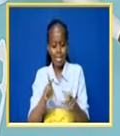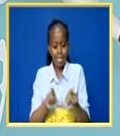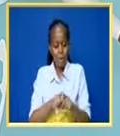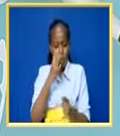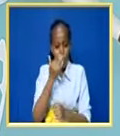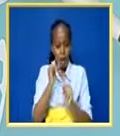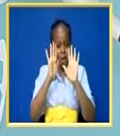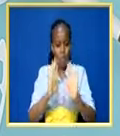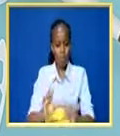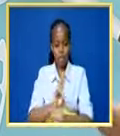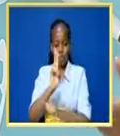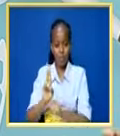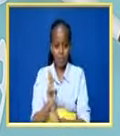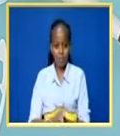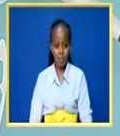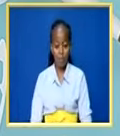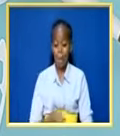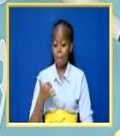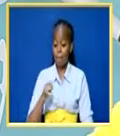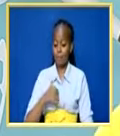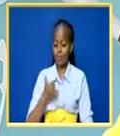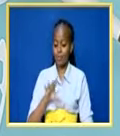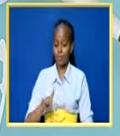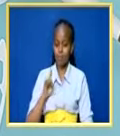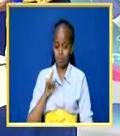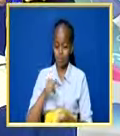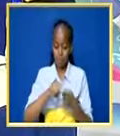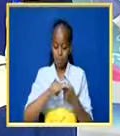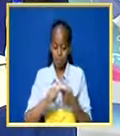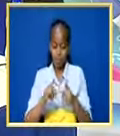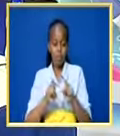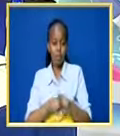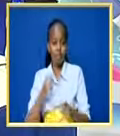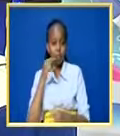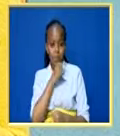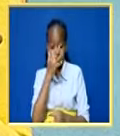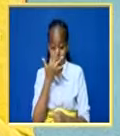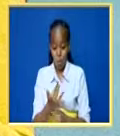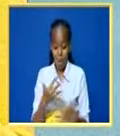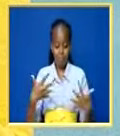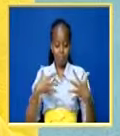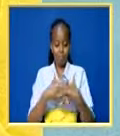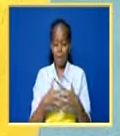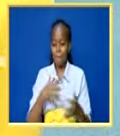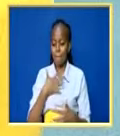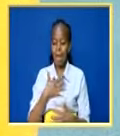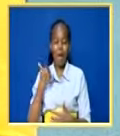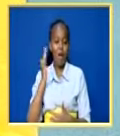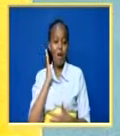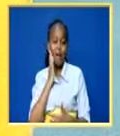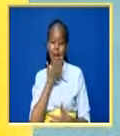it. Okay. I'm still going to pick the toothpaste and the toothbrush because it matches your coat. That